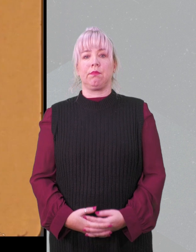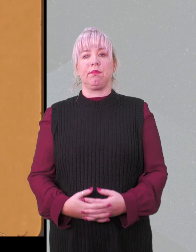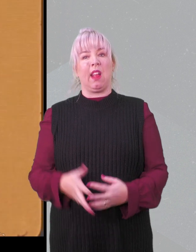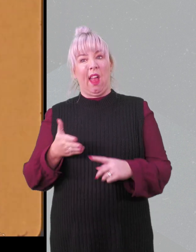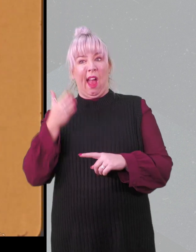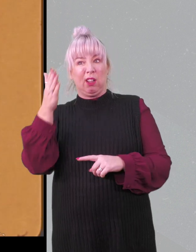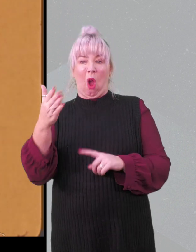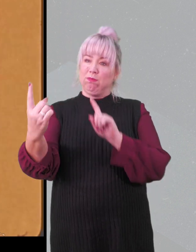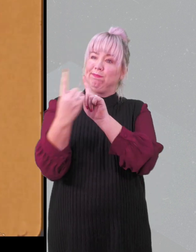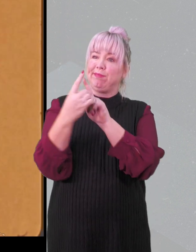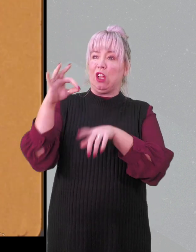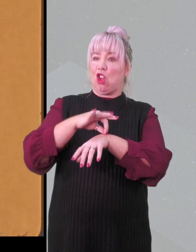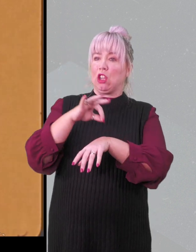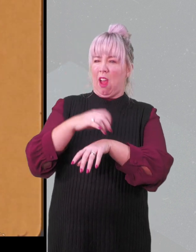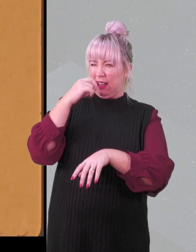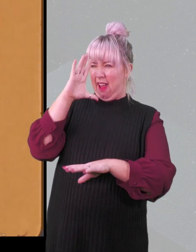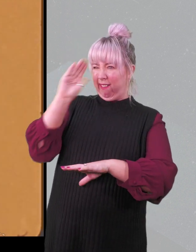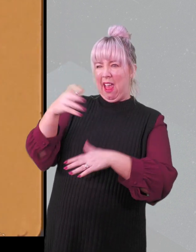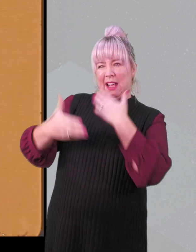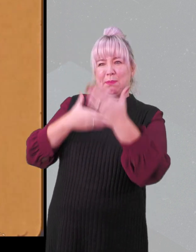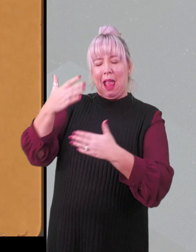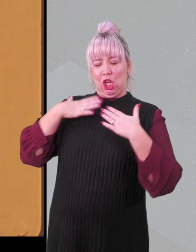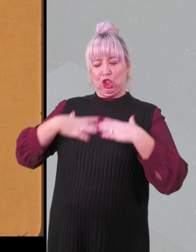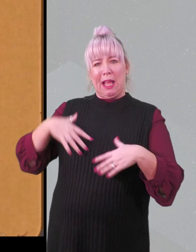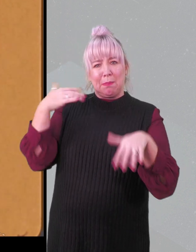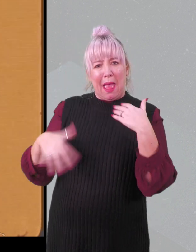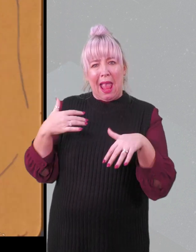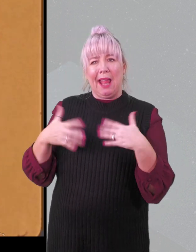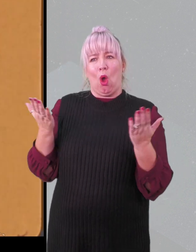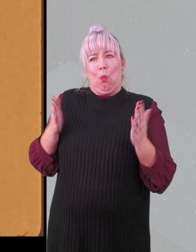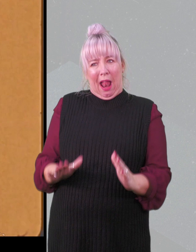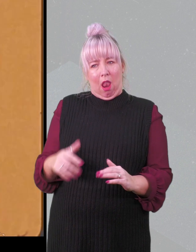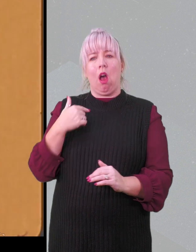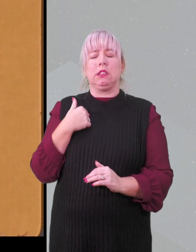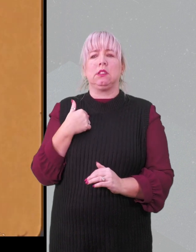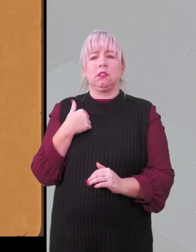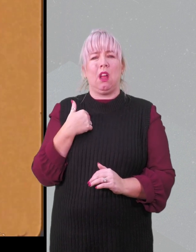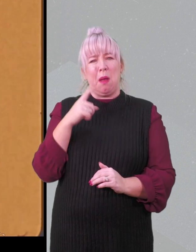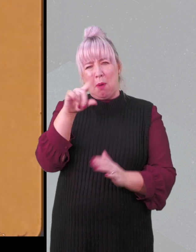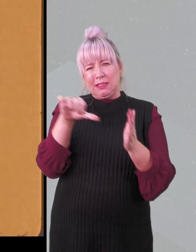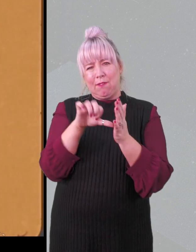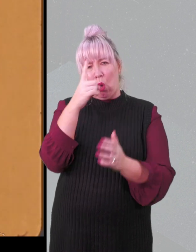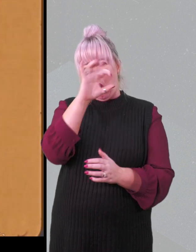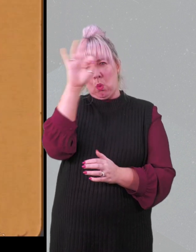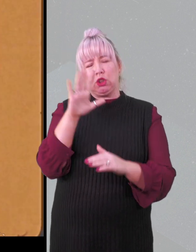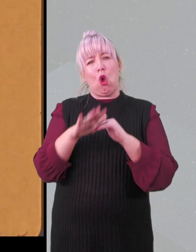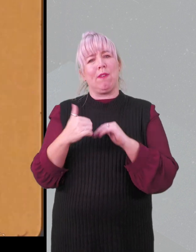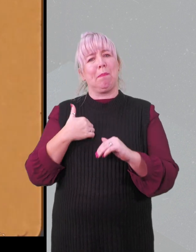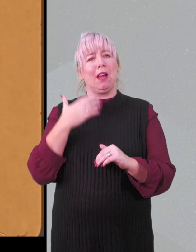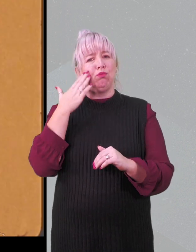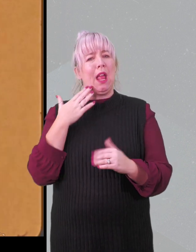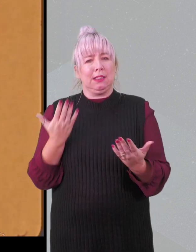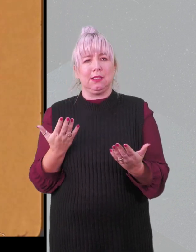When I go to the doctor, I can easily say whether I have chest pain or weight loss, but I always struggle with one question: my race.